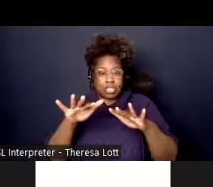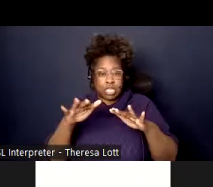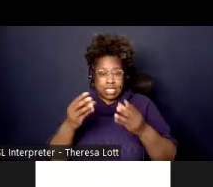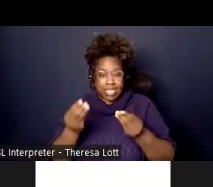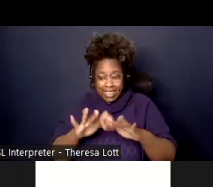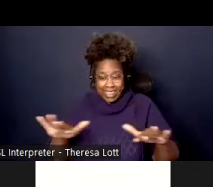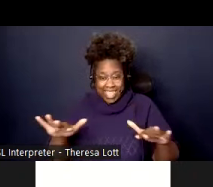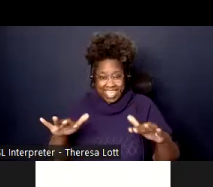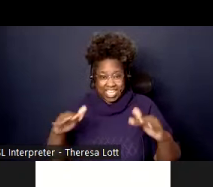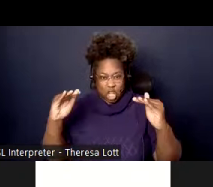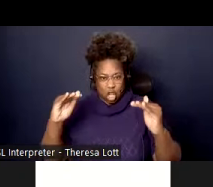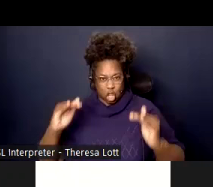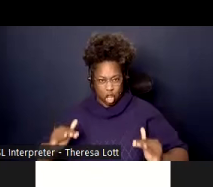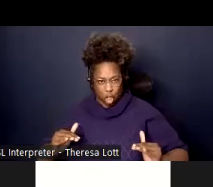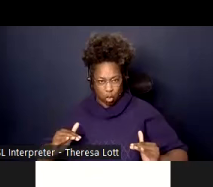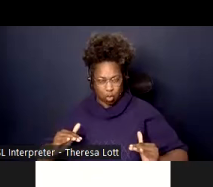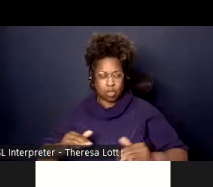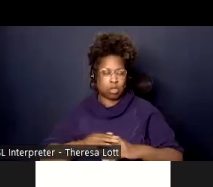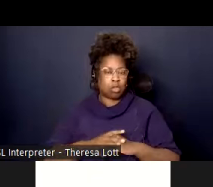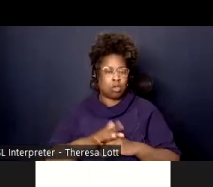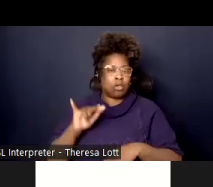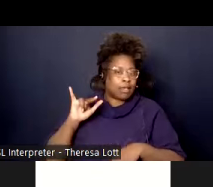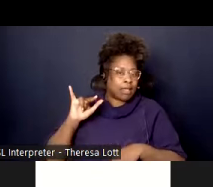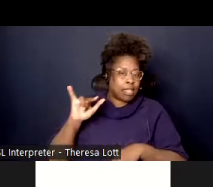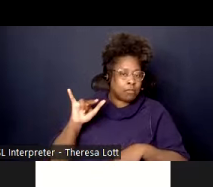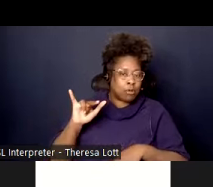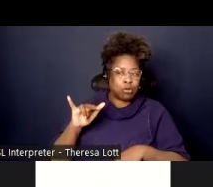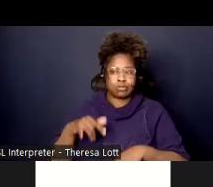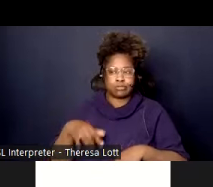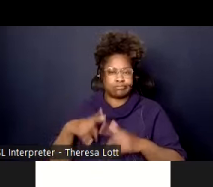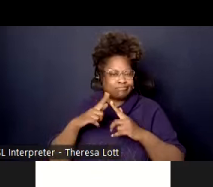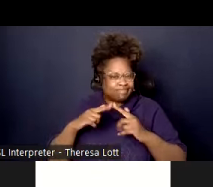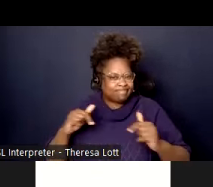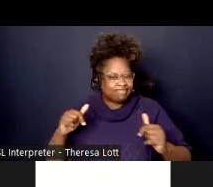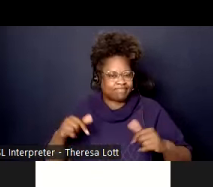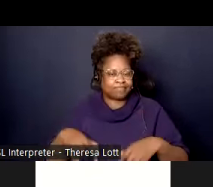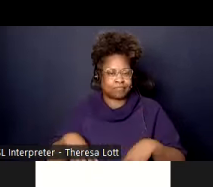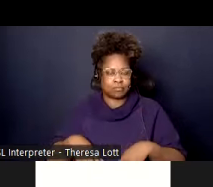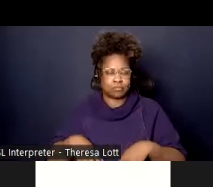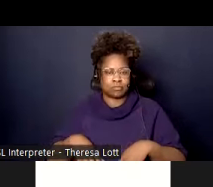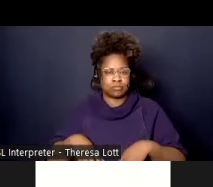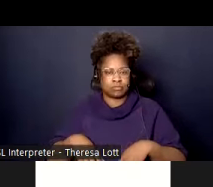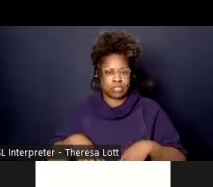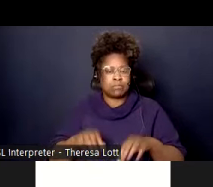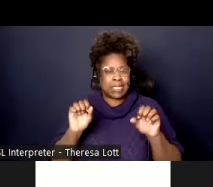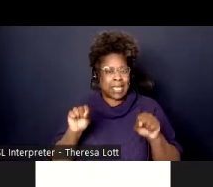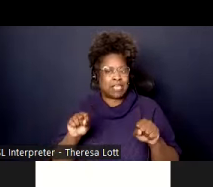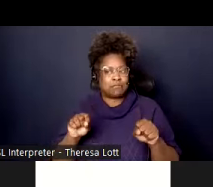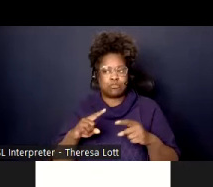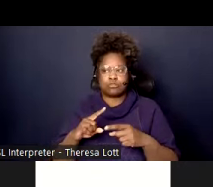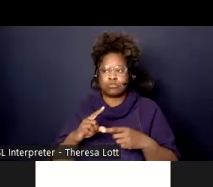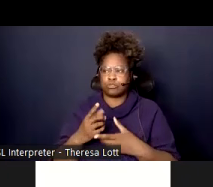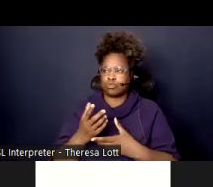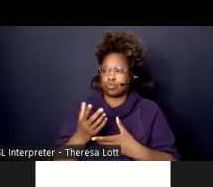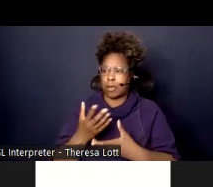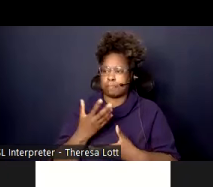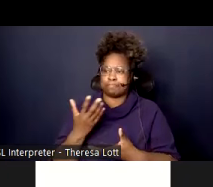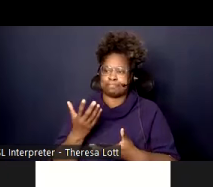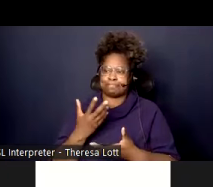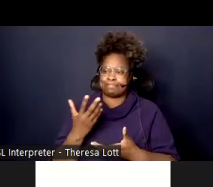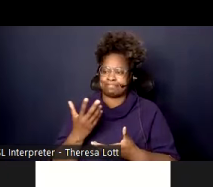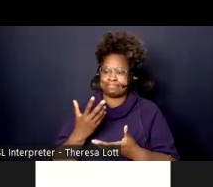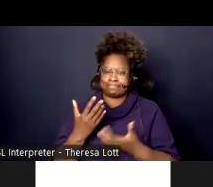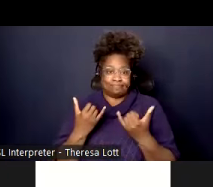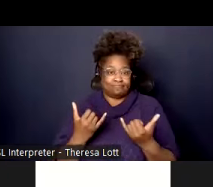port, the airport, et cetera, to be able to maximize some of these